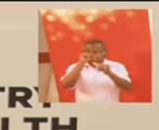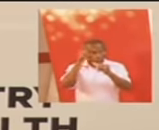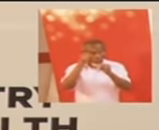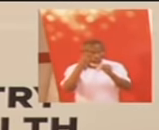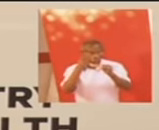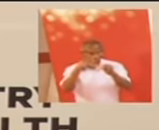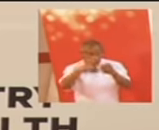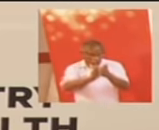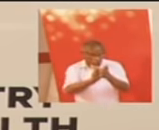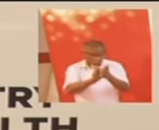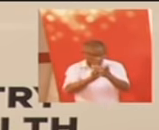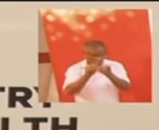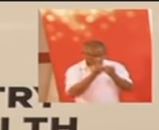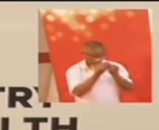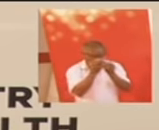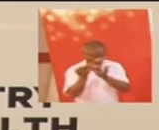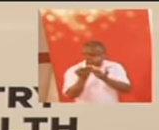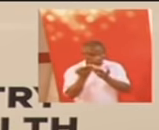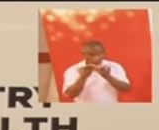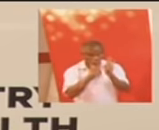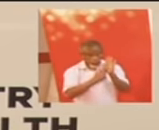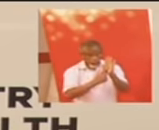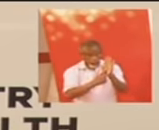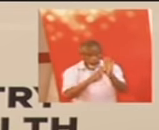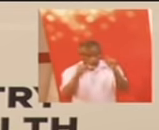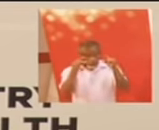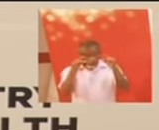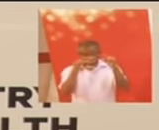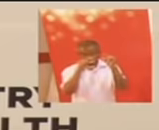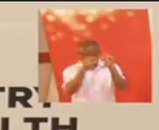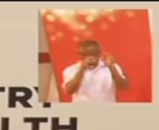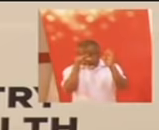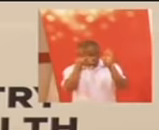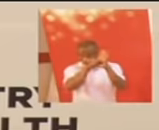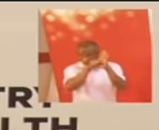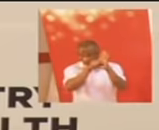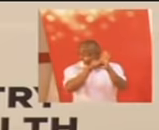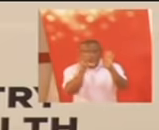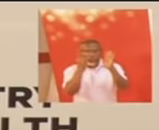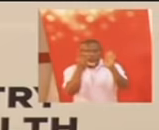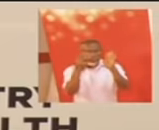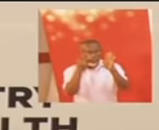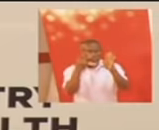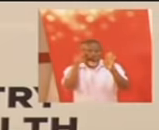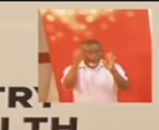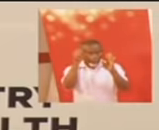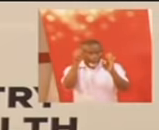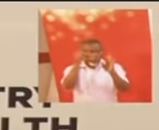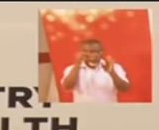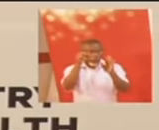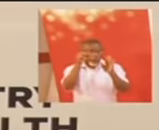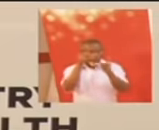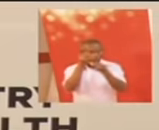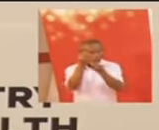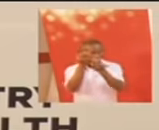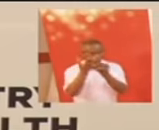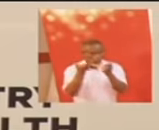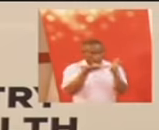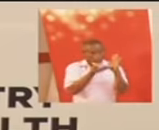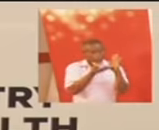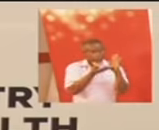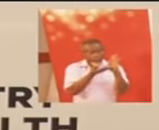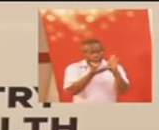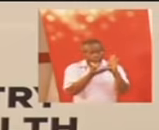well on our releases, and they will be as part and parcel even in terms of their step down and